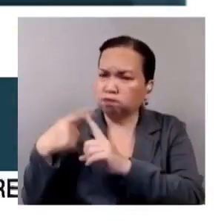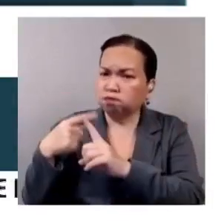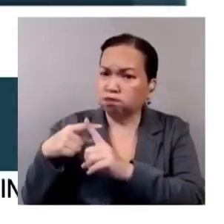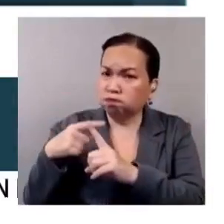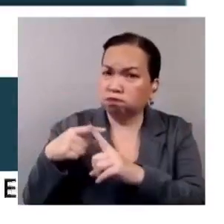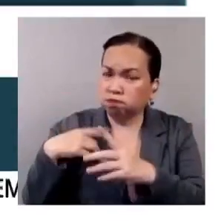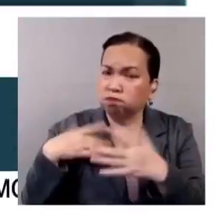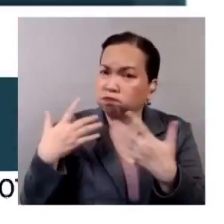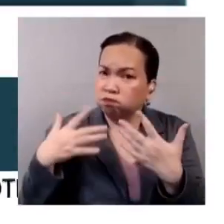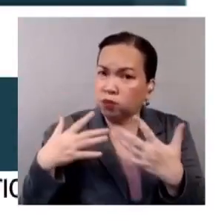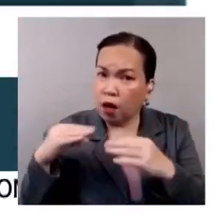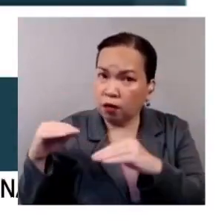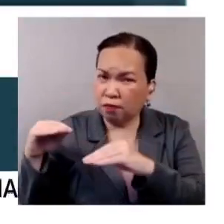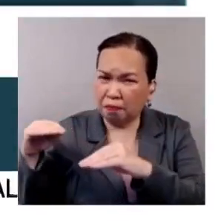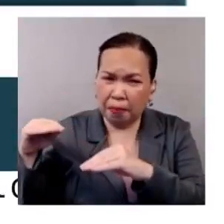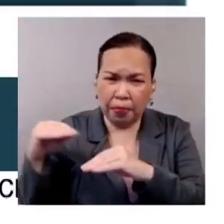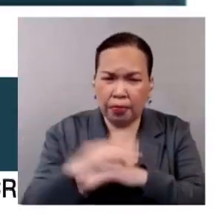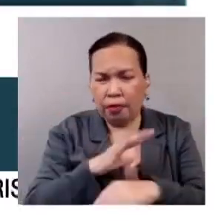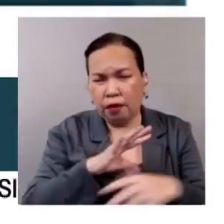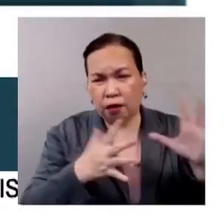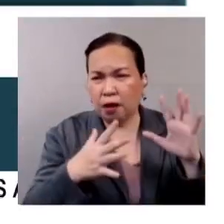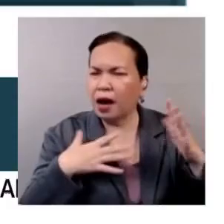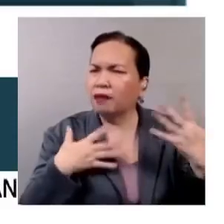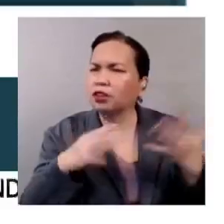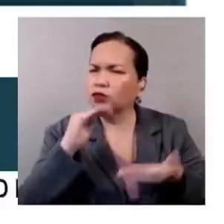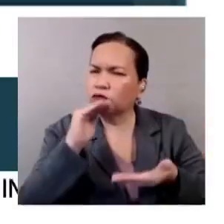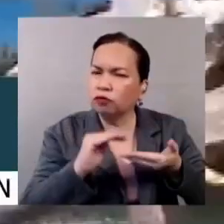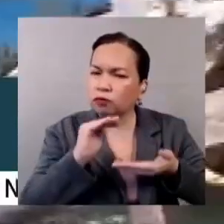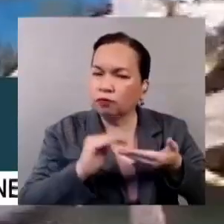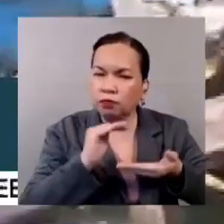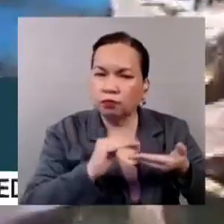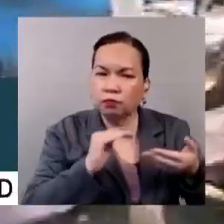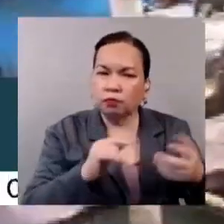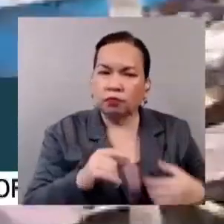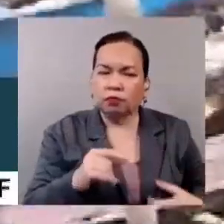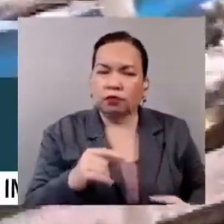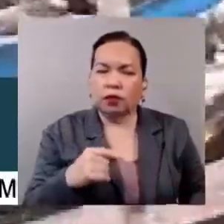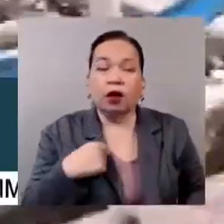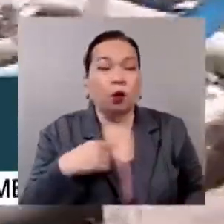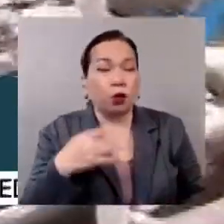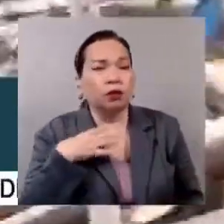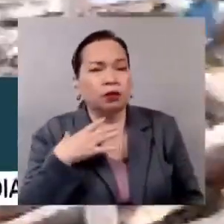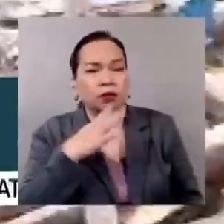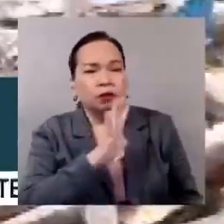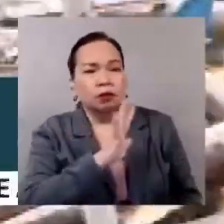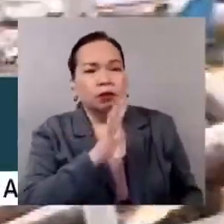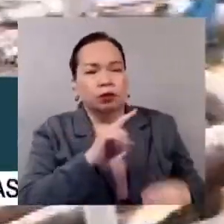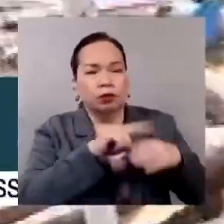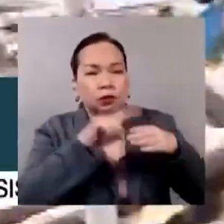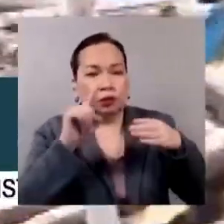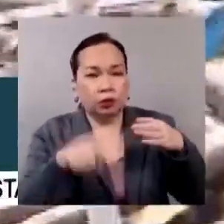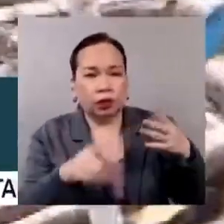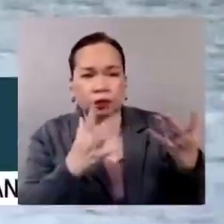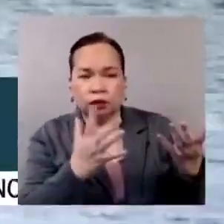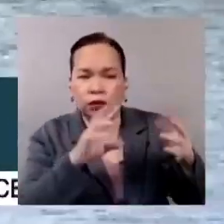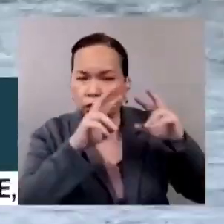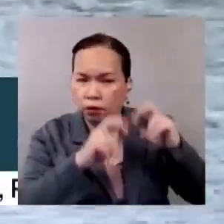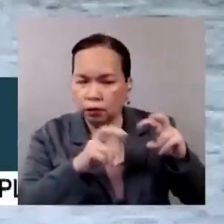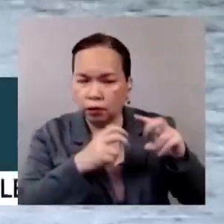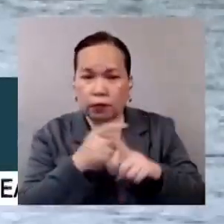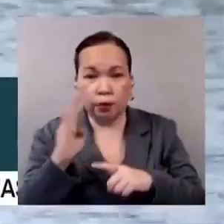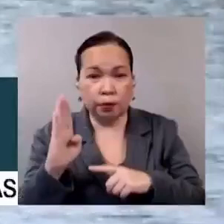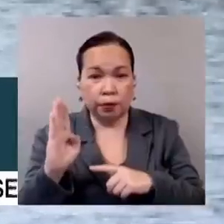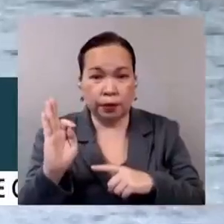control. We are waiting na Stanley dun sa result ng BFAR. Wala pa kasi sa local